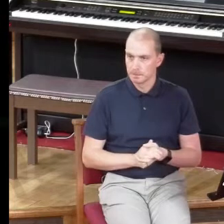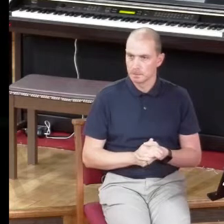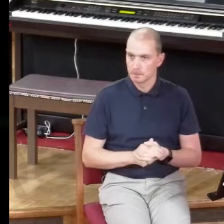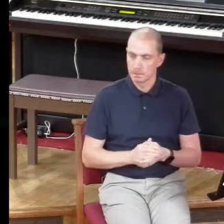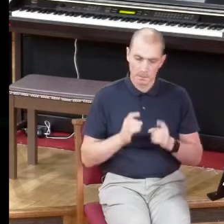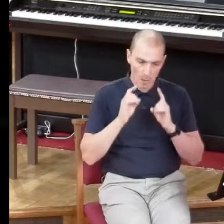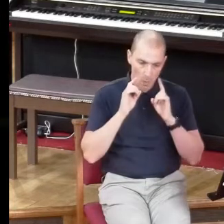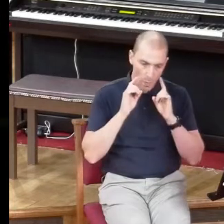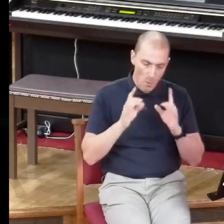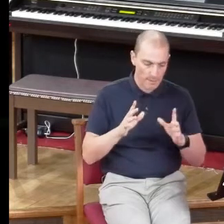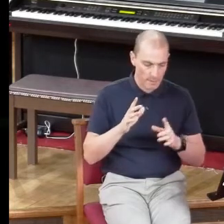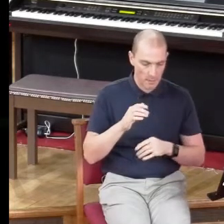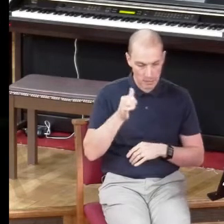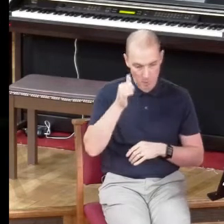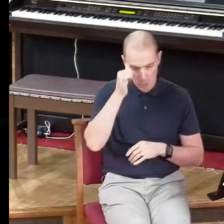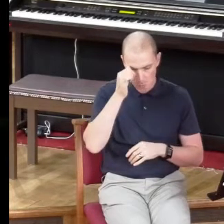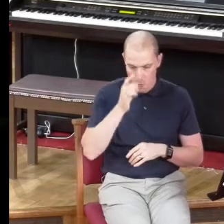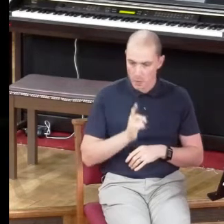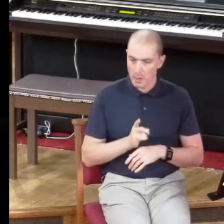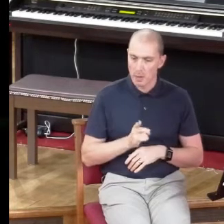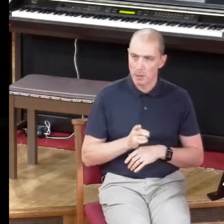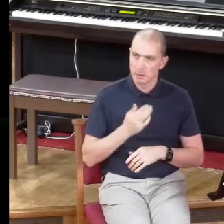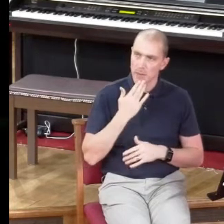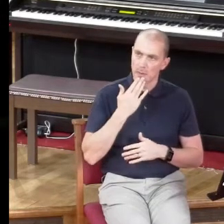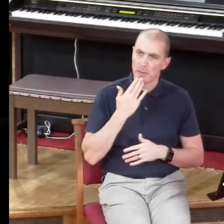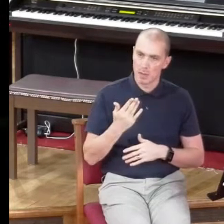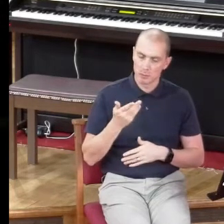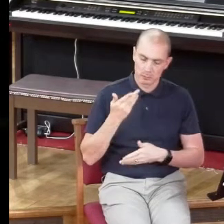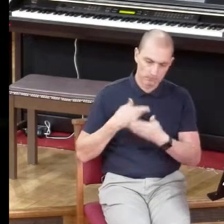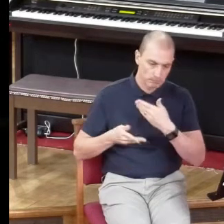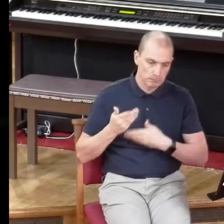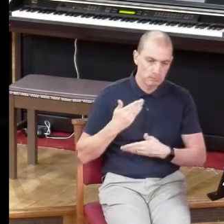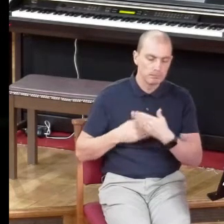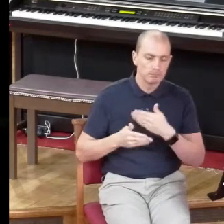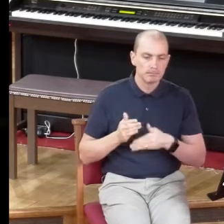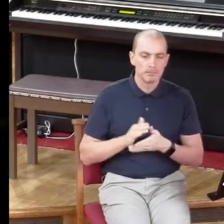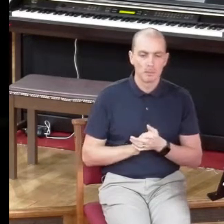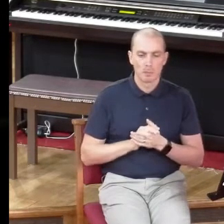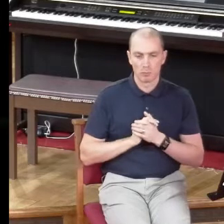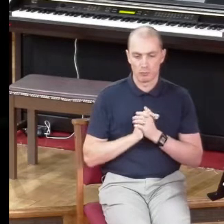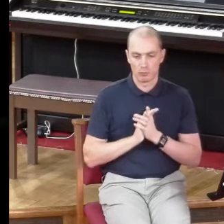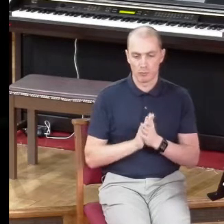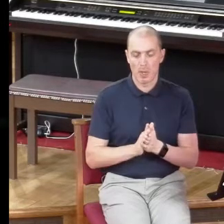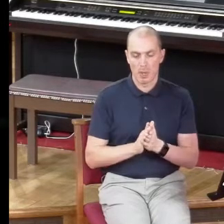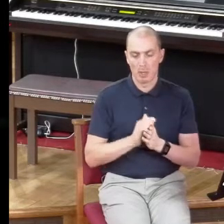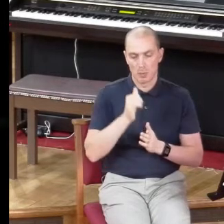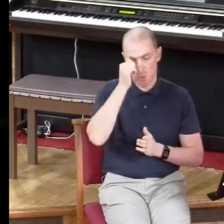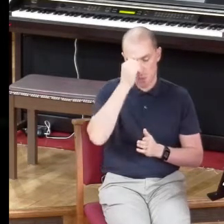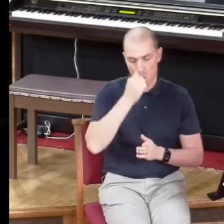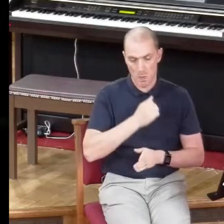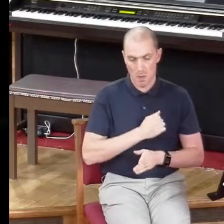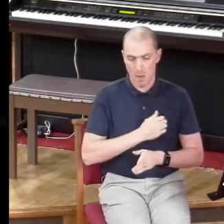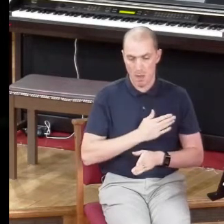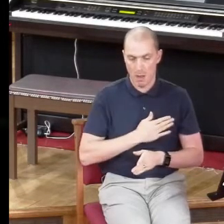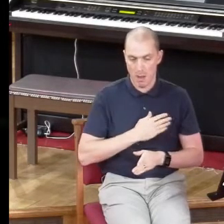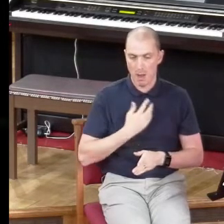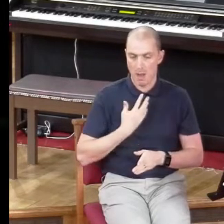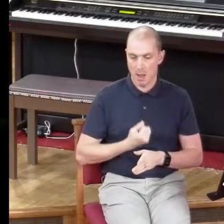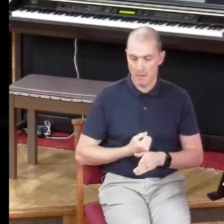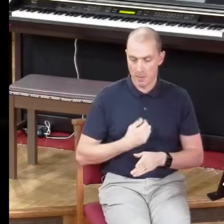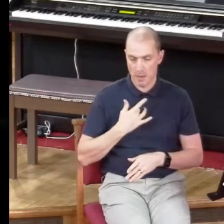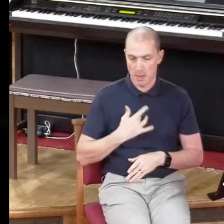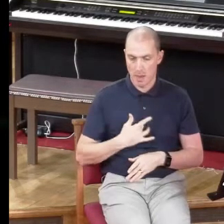know, and we thank you for them. And we pray that as you know our hearts today, with all our circumstances,